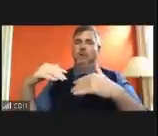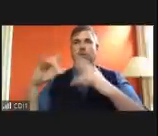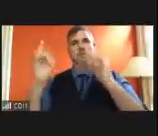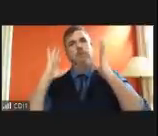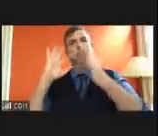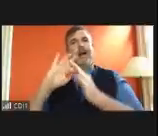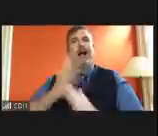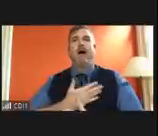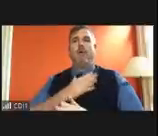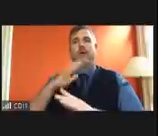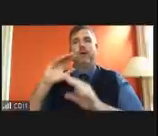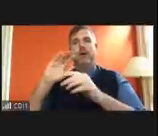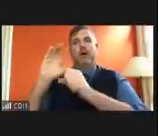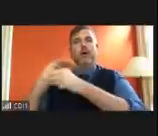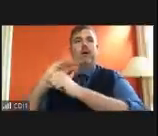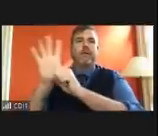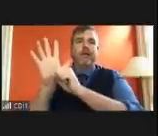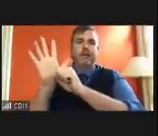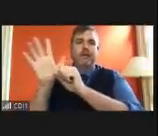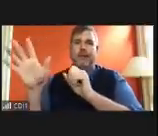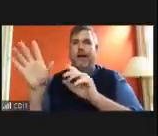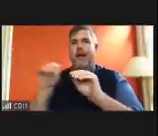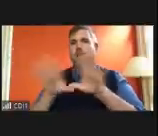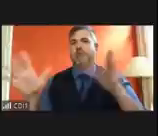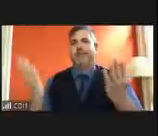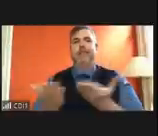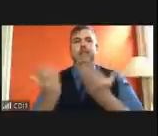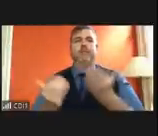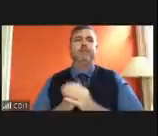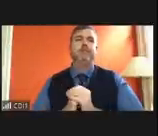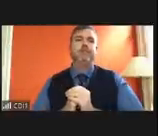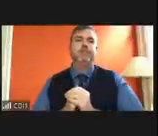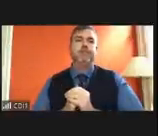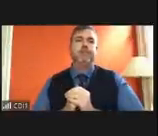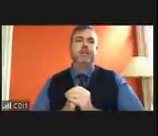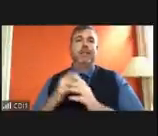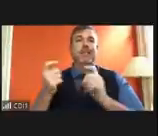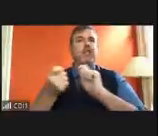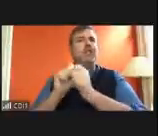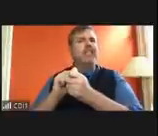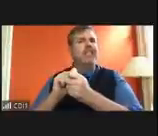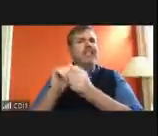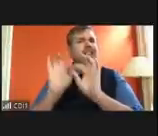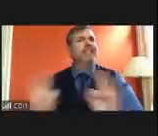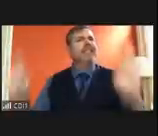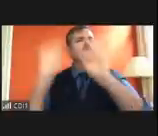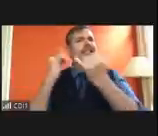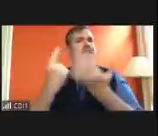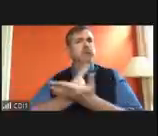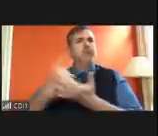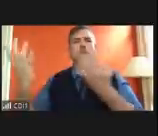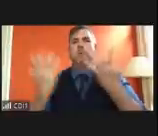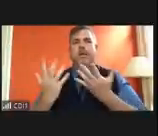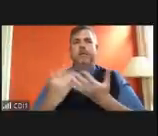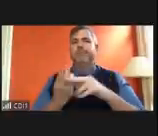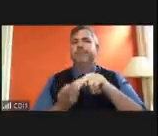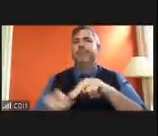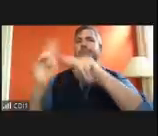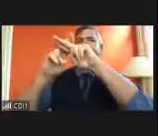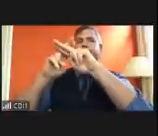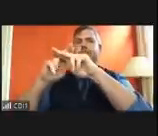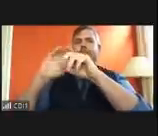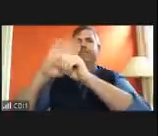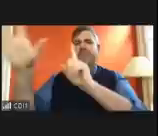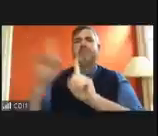So here are the summary of the key changes this week. We've seen a significant increase in our cases statewide, regionally, and in Marin.